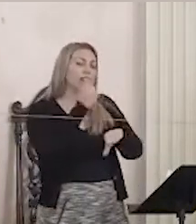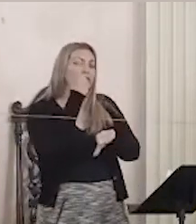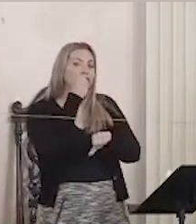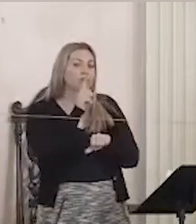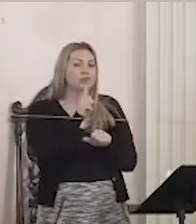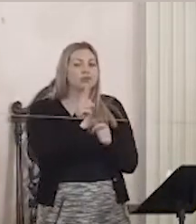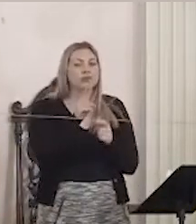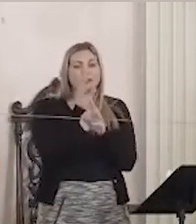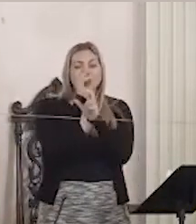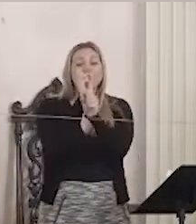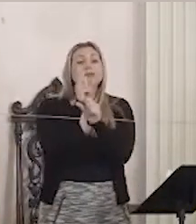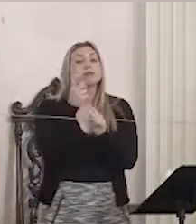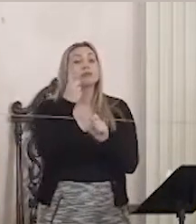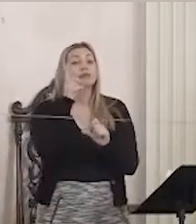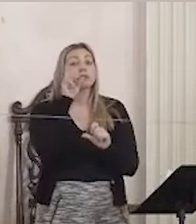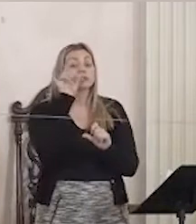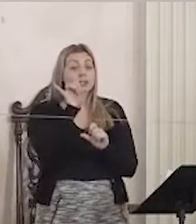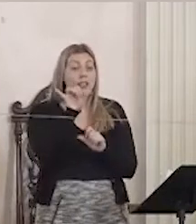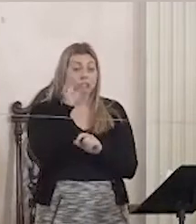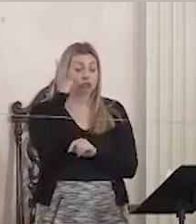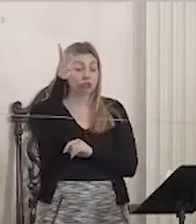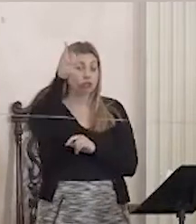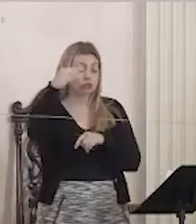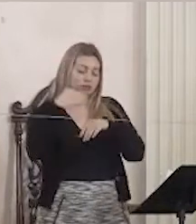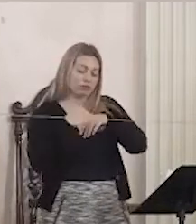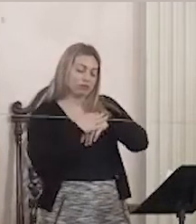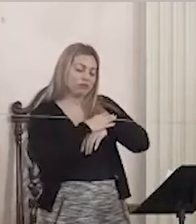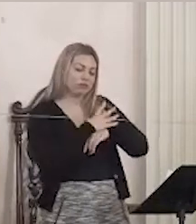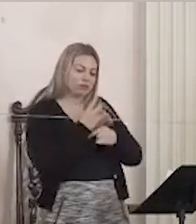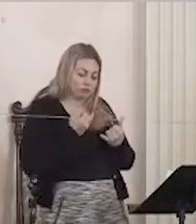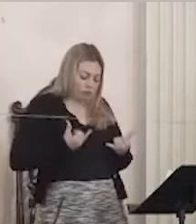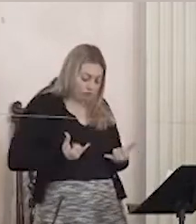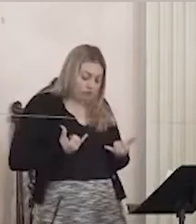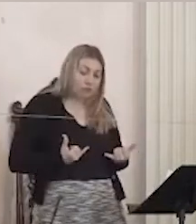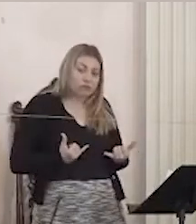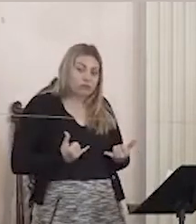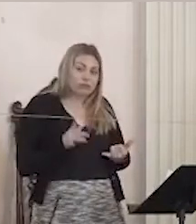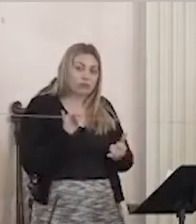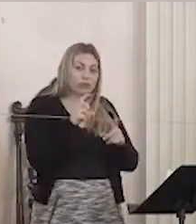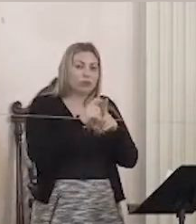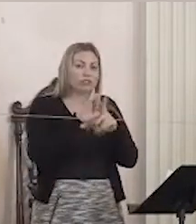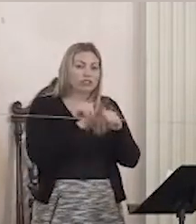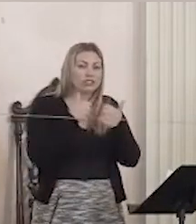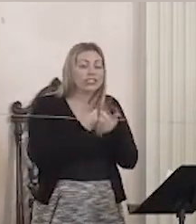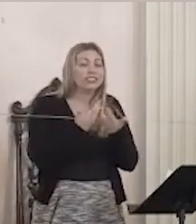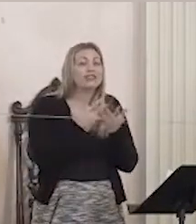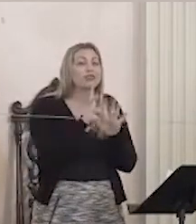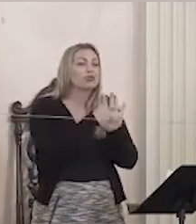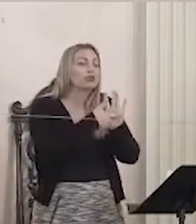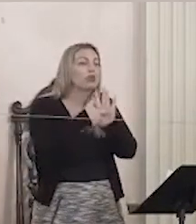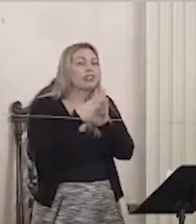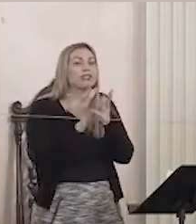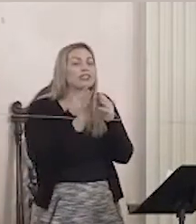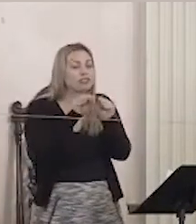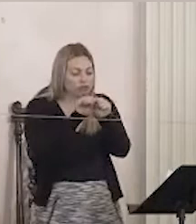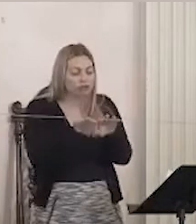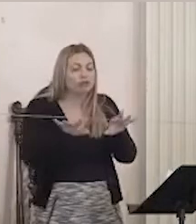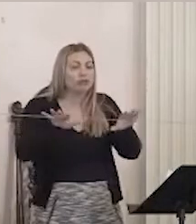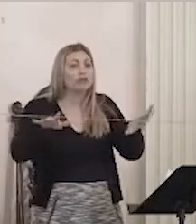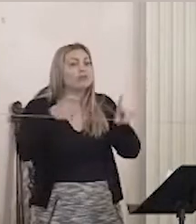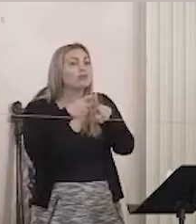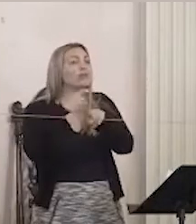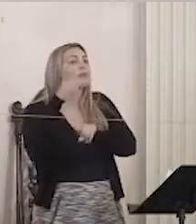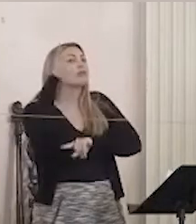entreaty. For the future is molding the present. The word of challenge and requirement has gone out. From